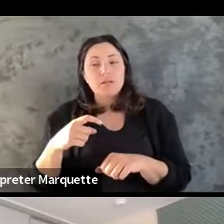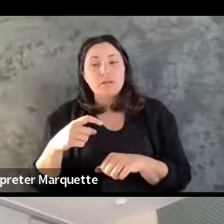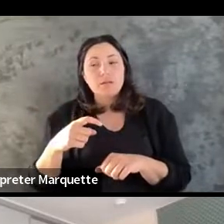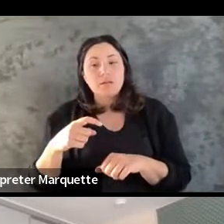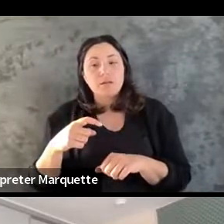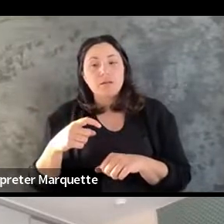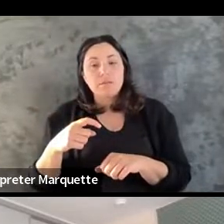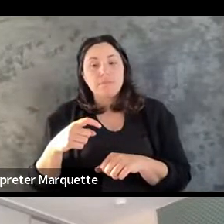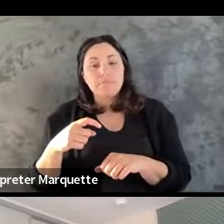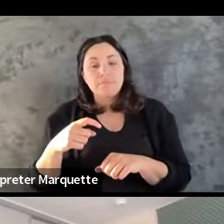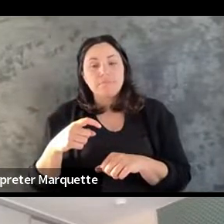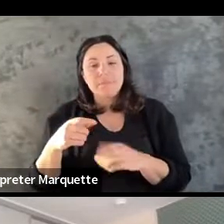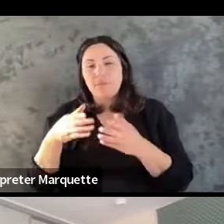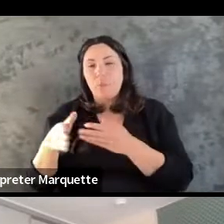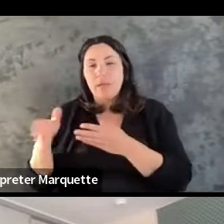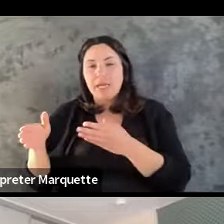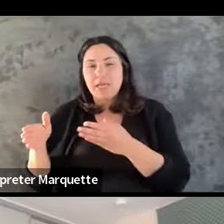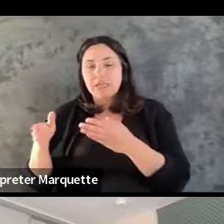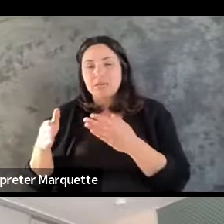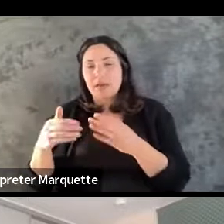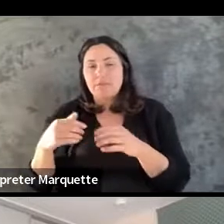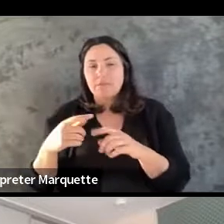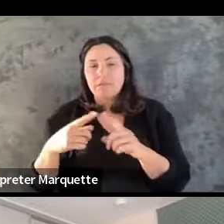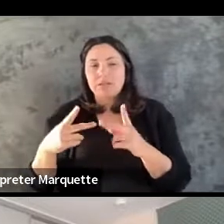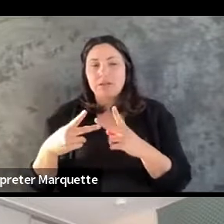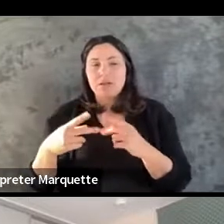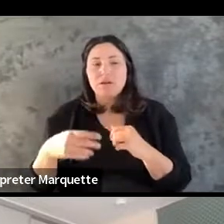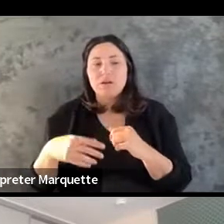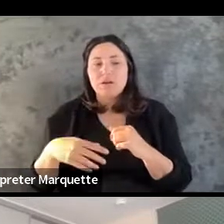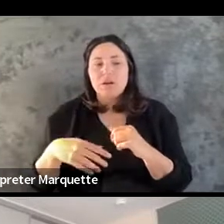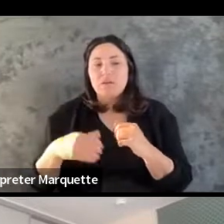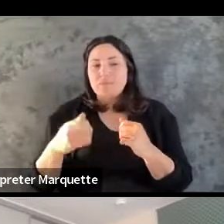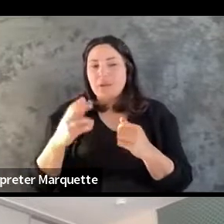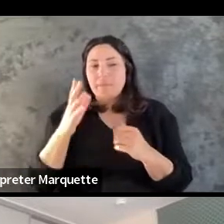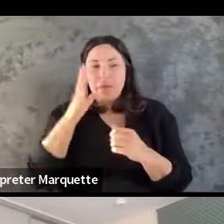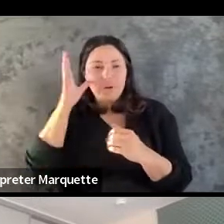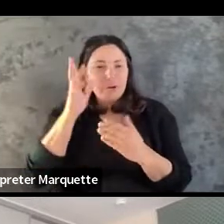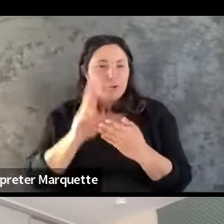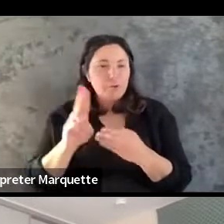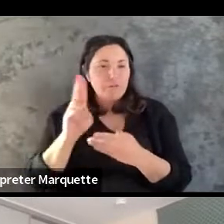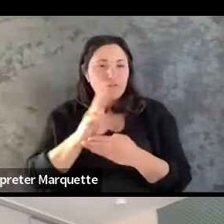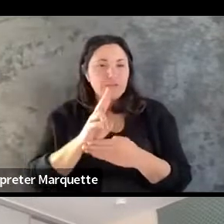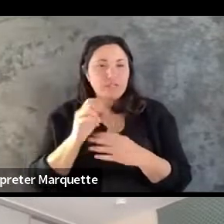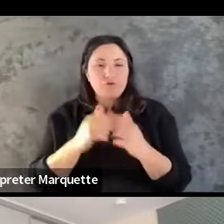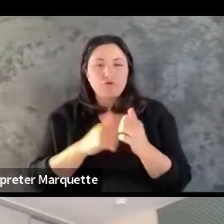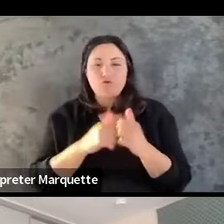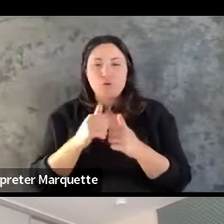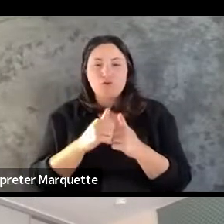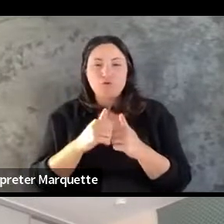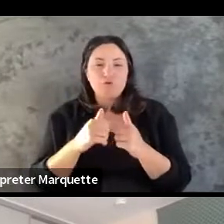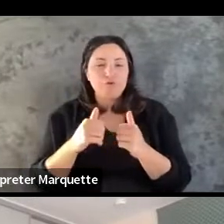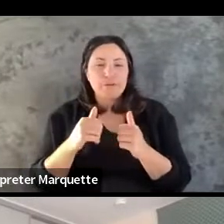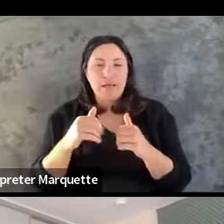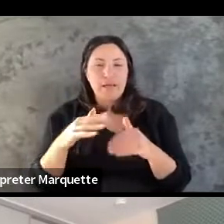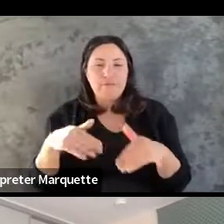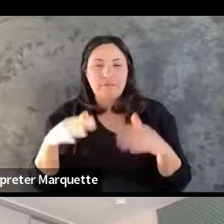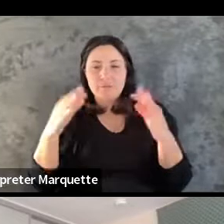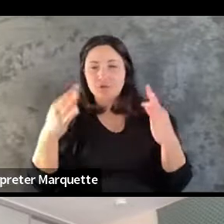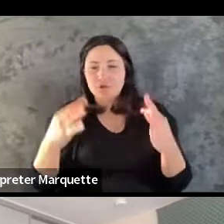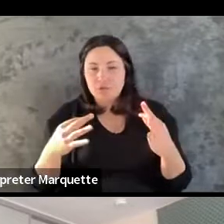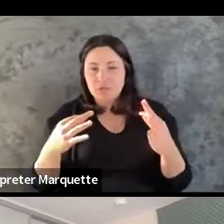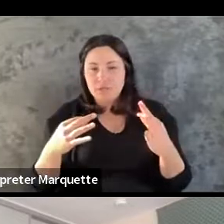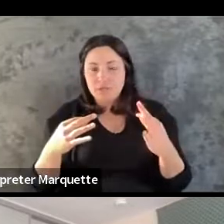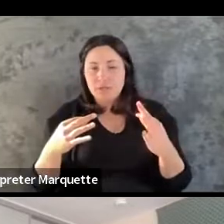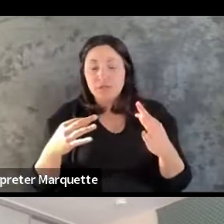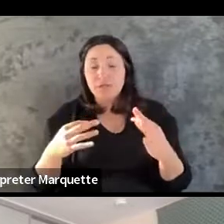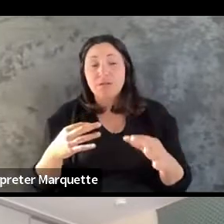how a parent university on No Place for Hate would be structured. That still hasn't been determined. In